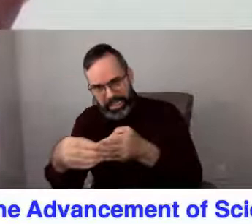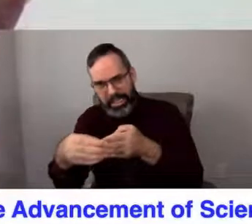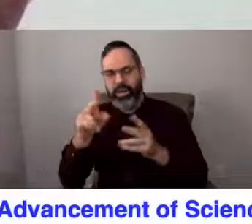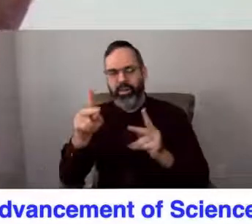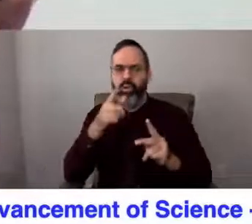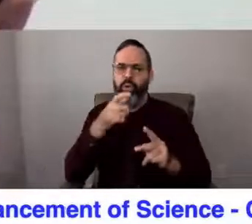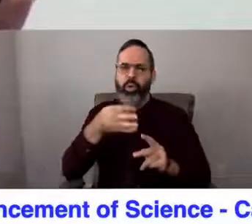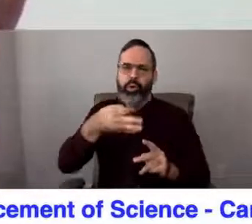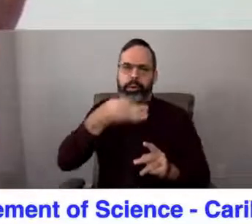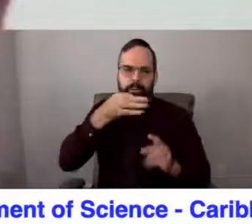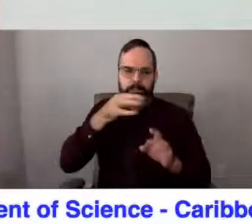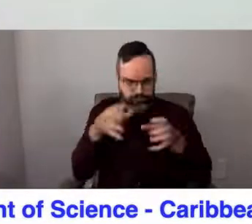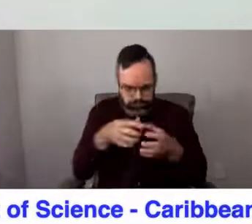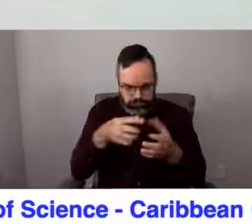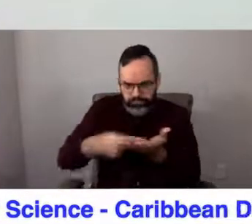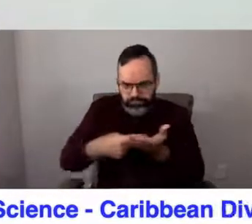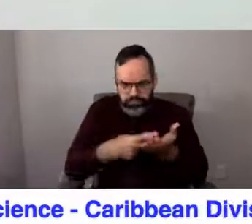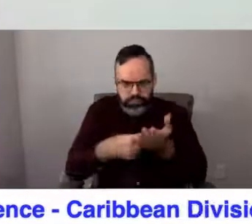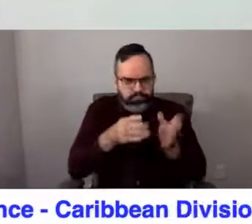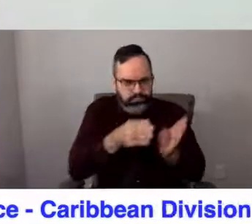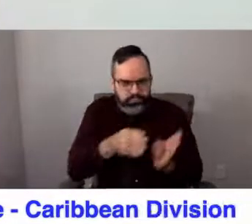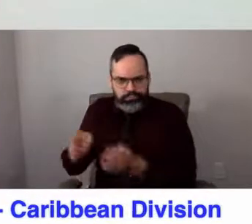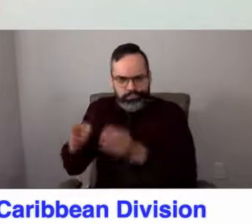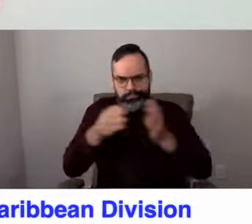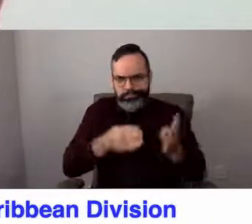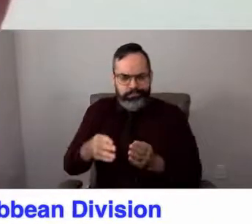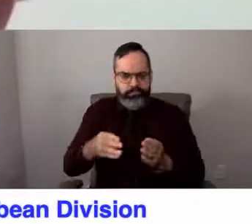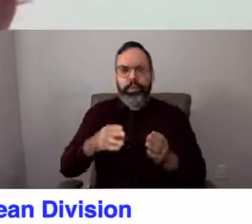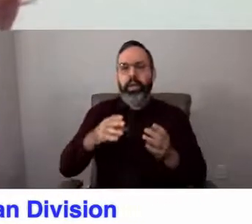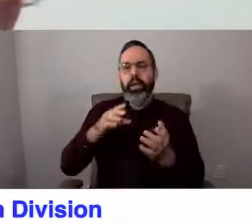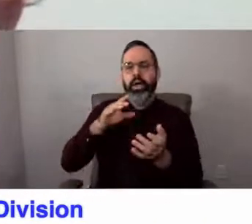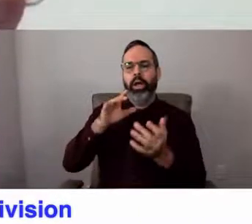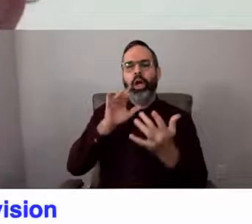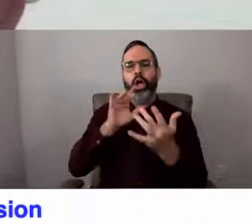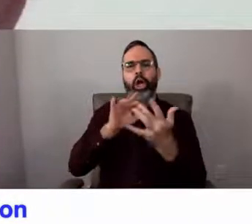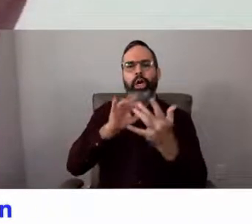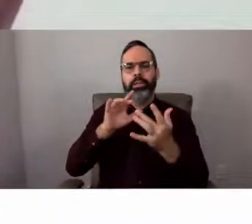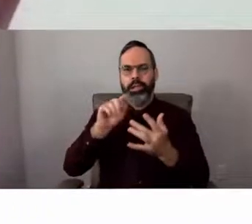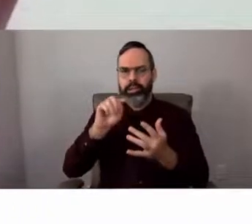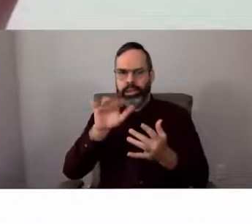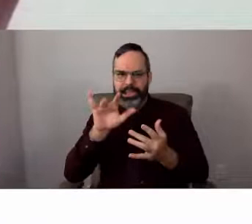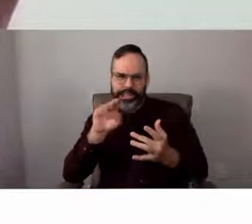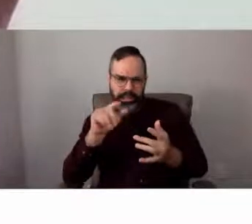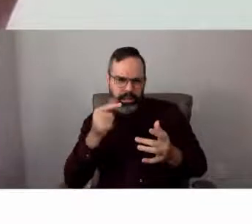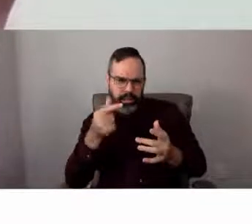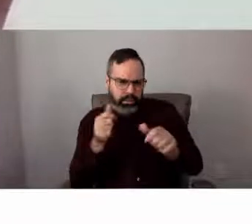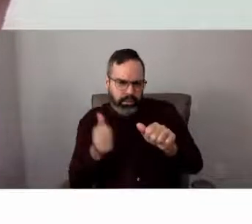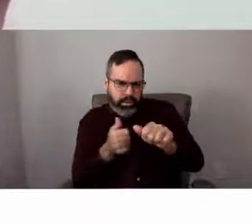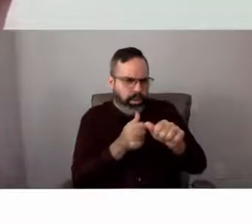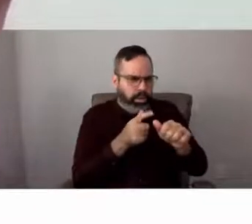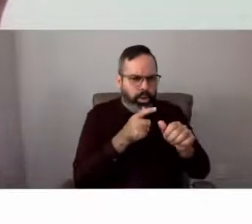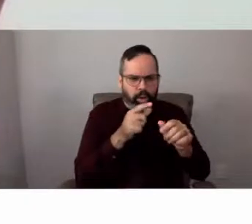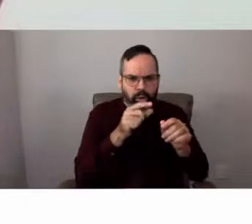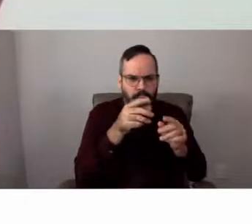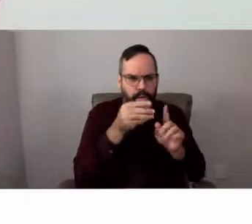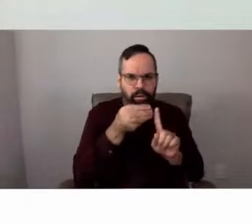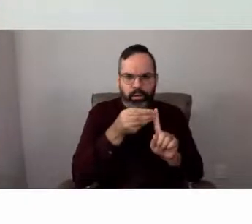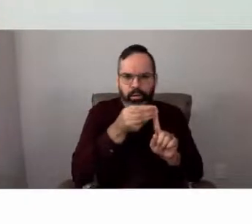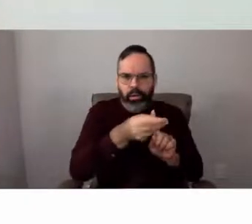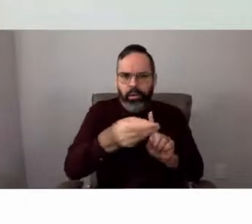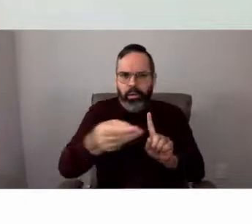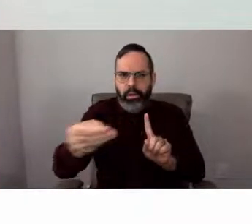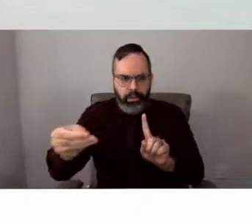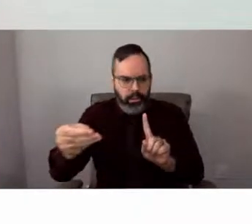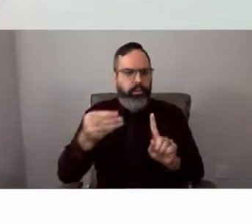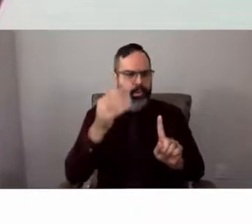contact tracing in response to the COVID-19 epidemic from the municipalities upward towards the